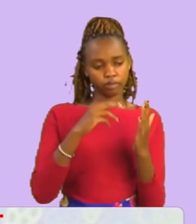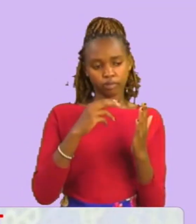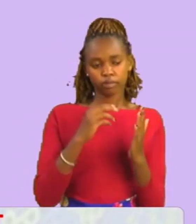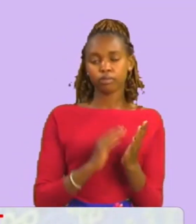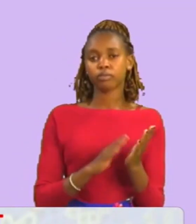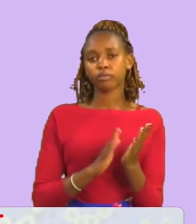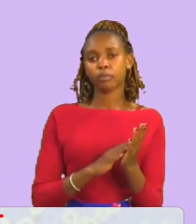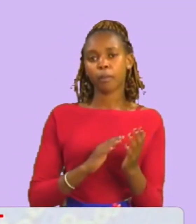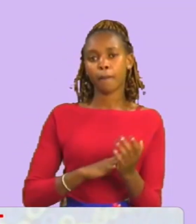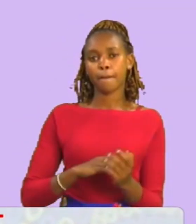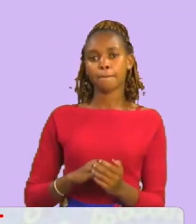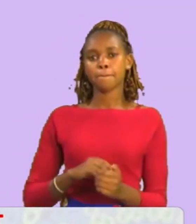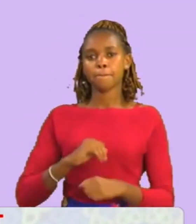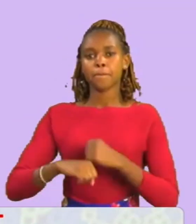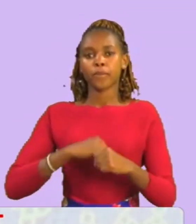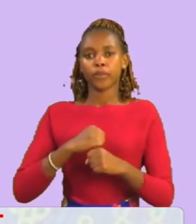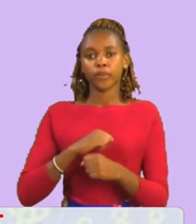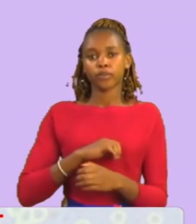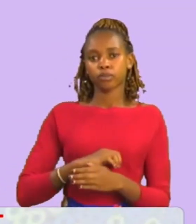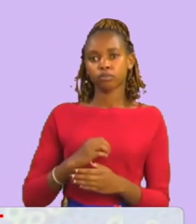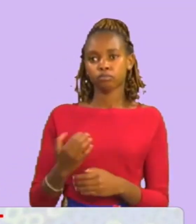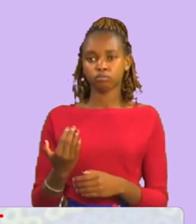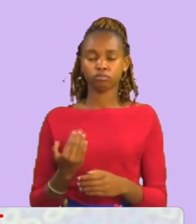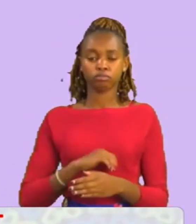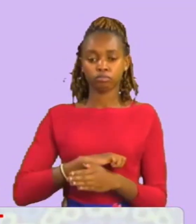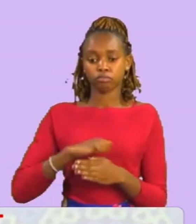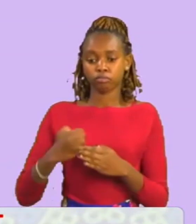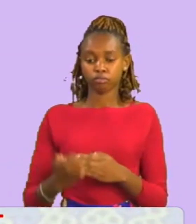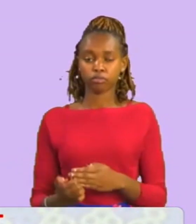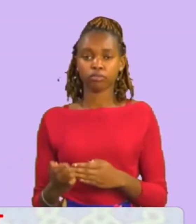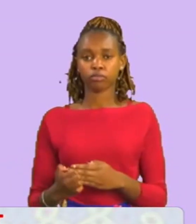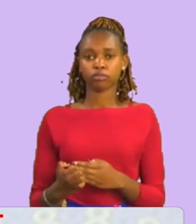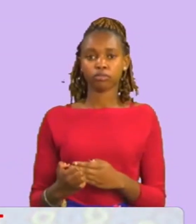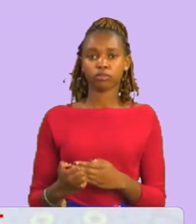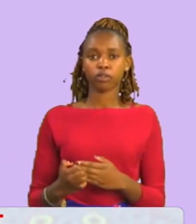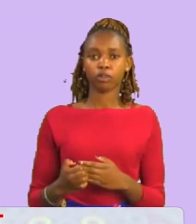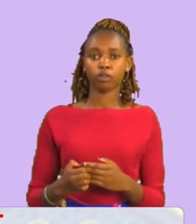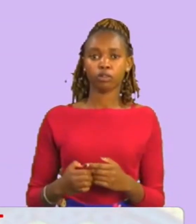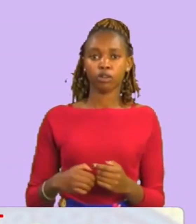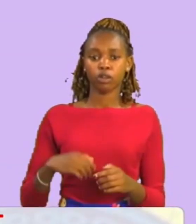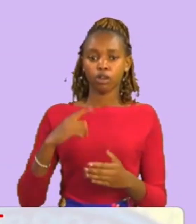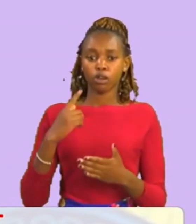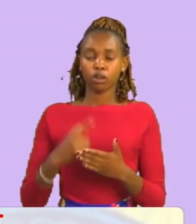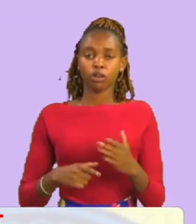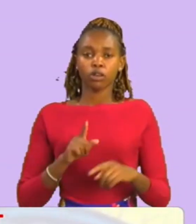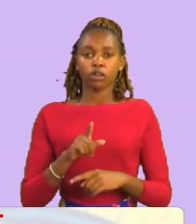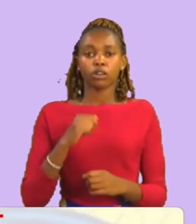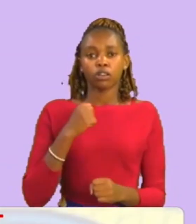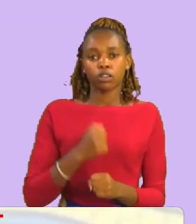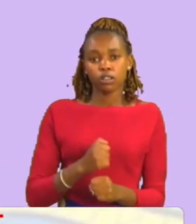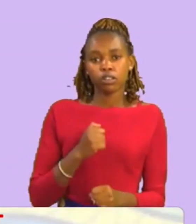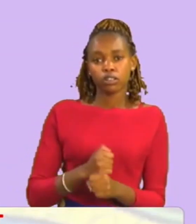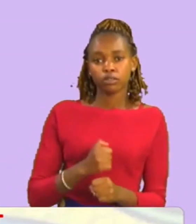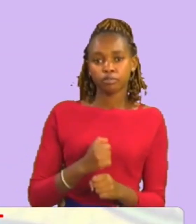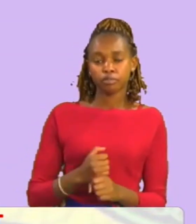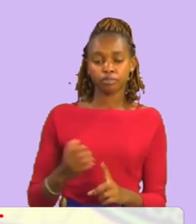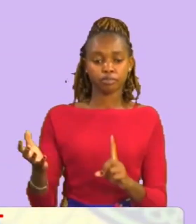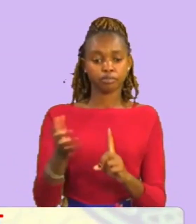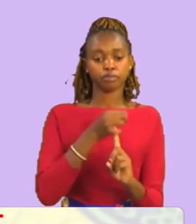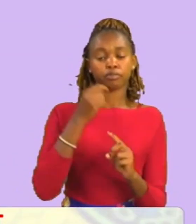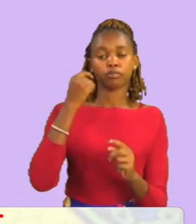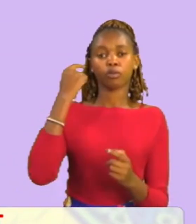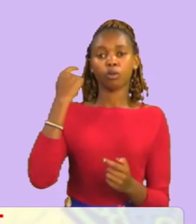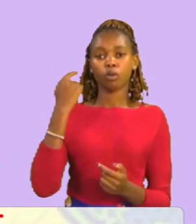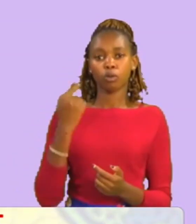to an end. Talking about SMOLLET akatuuliza hapa, ni nini ile umefanya mtu wangu? Umesema ulishikilia ni nini? Ama namna